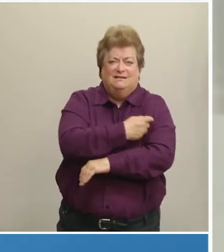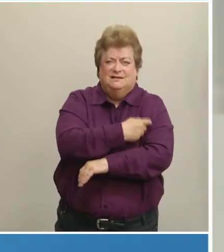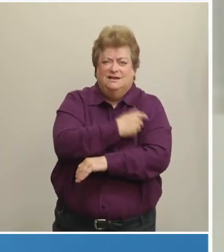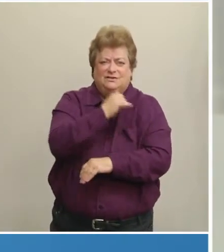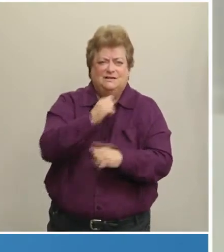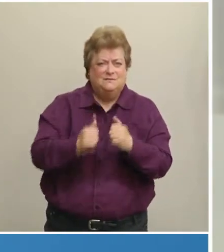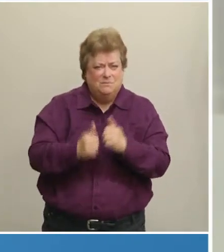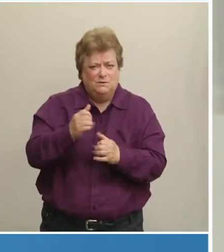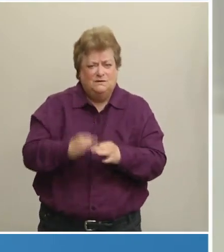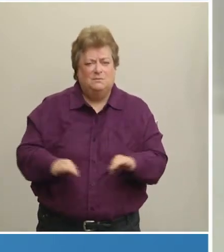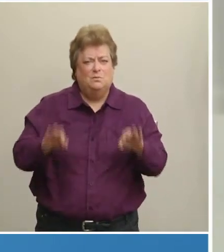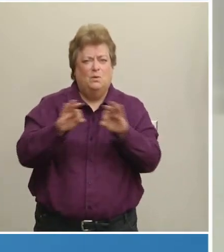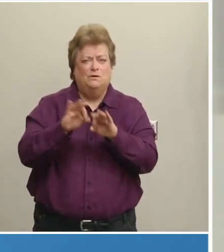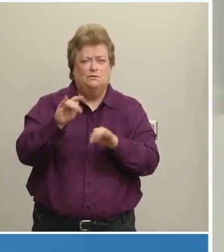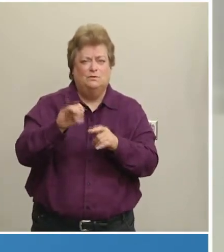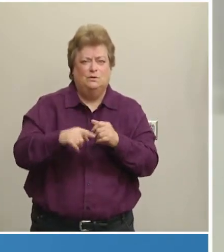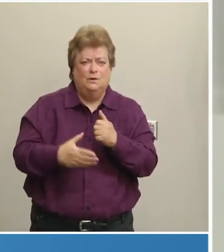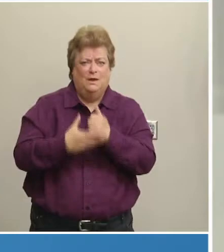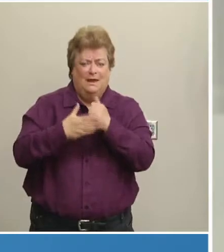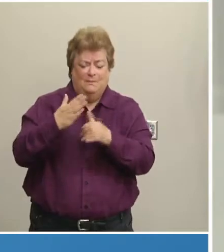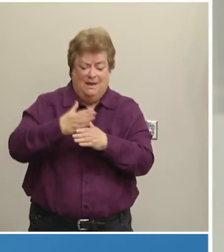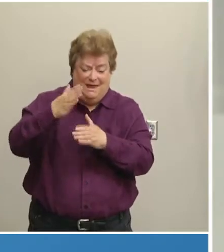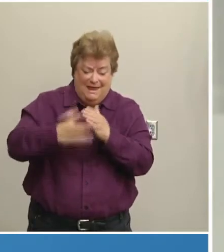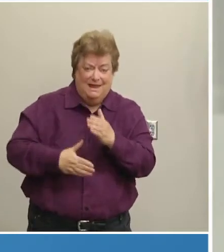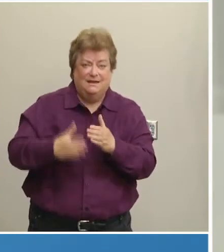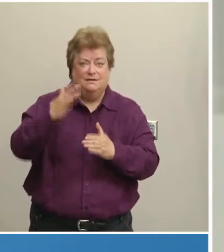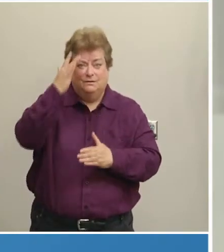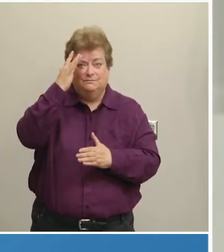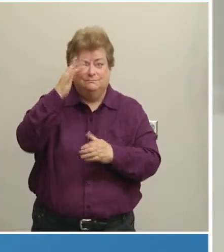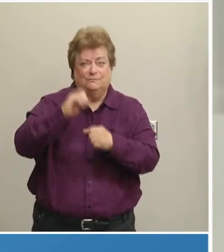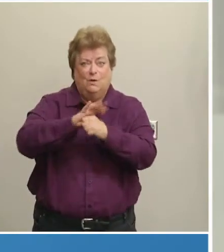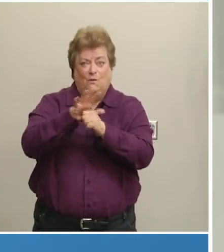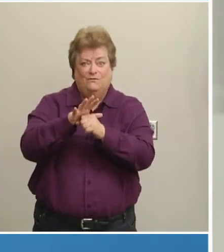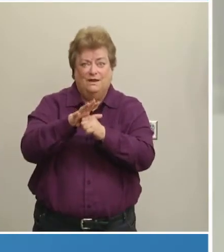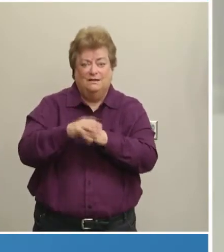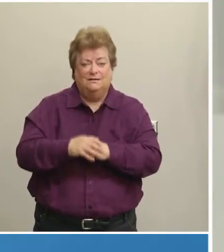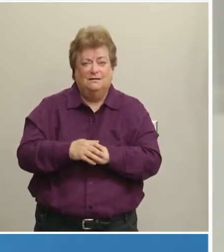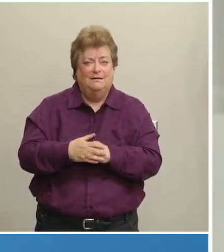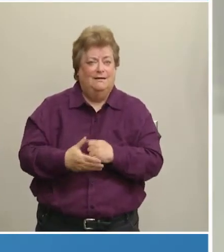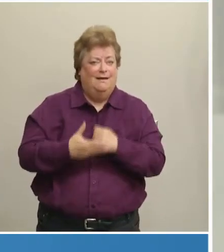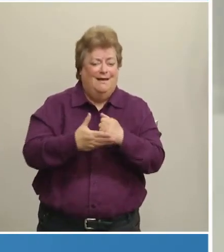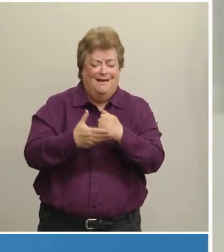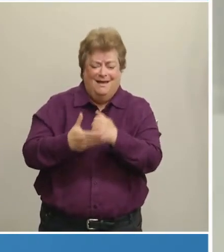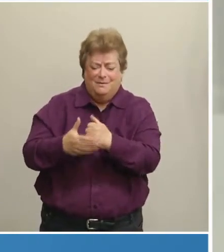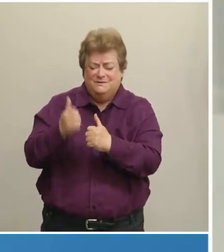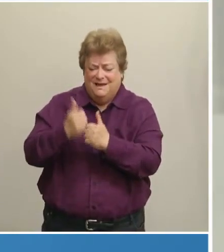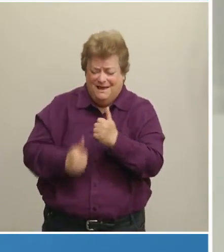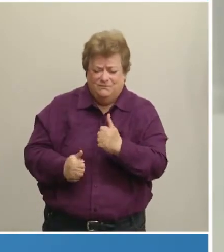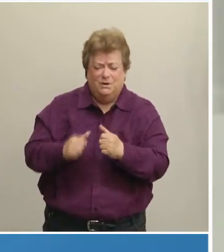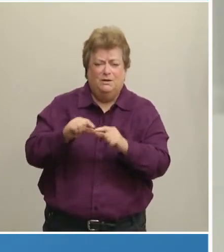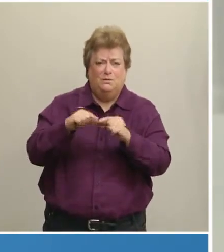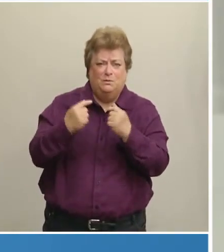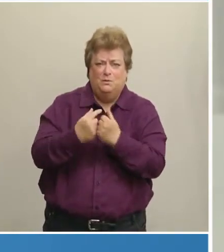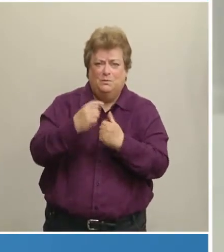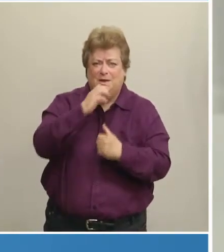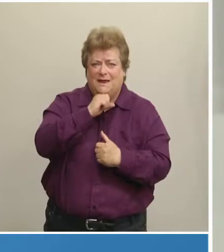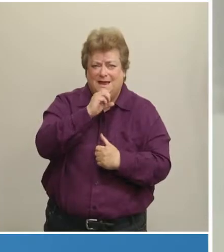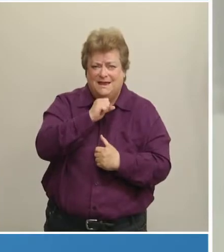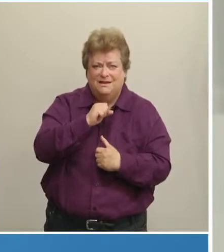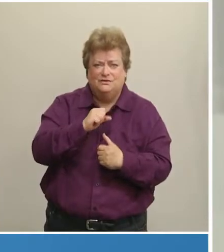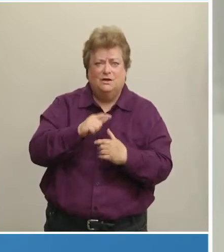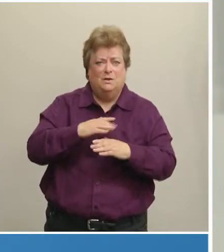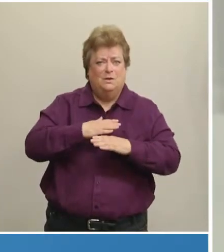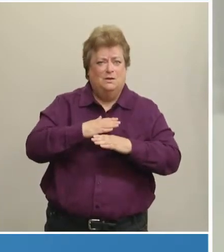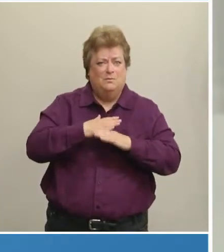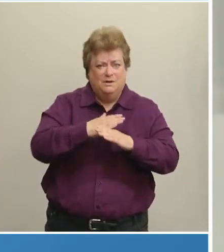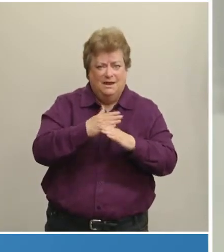Vaccination is the most important tool to help end this pandemic. It benefits people in every age group by providing protection against the virus